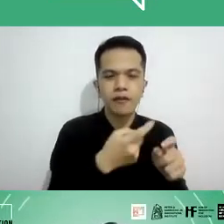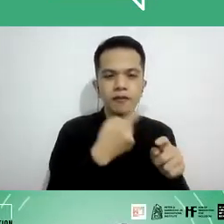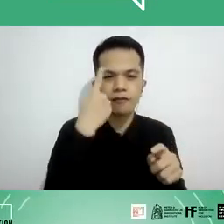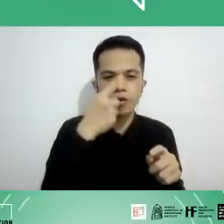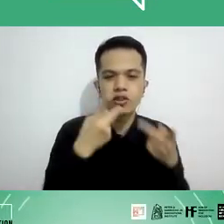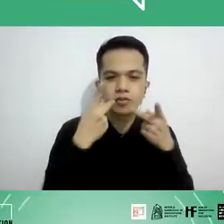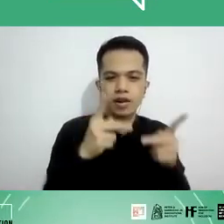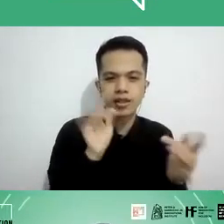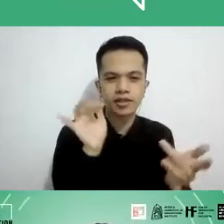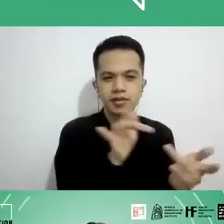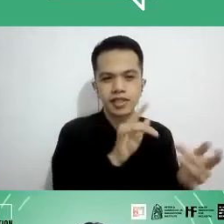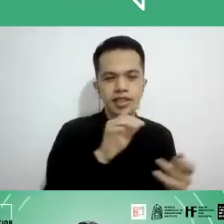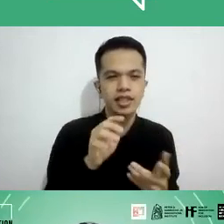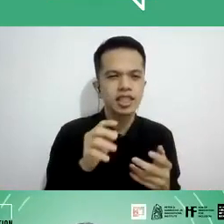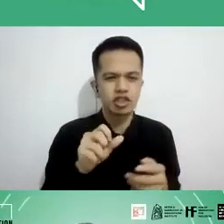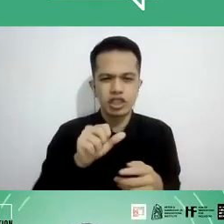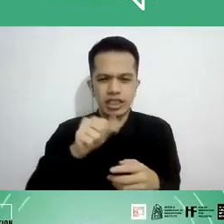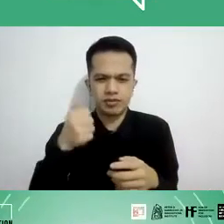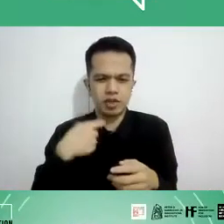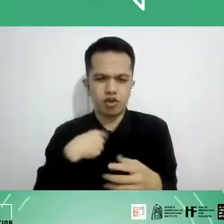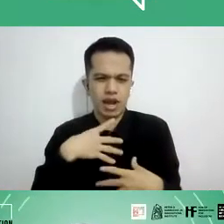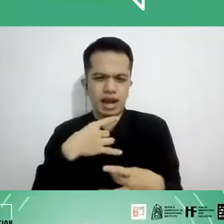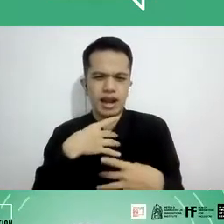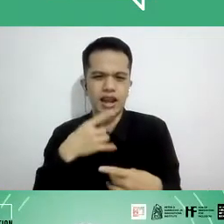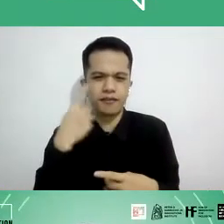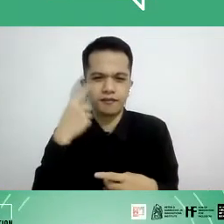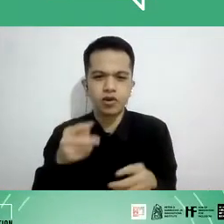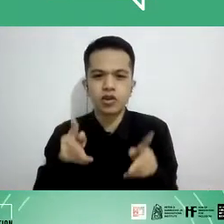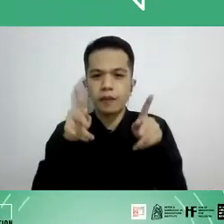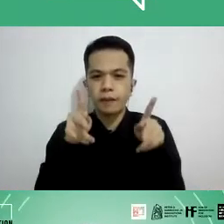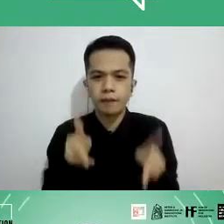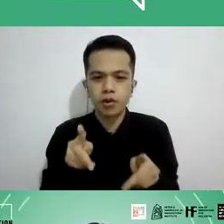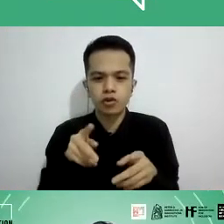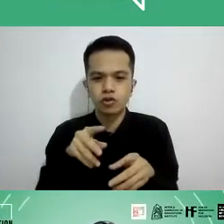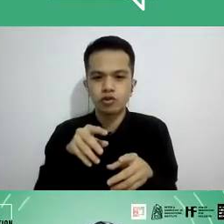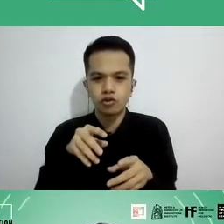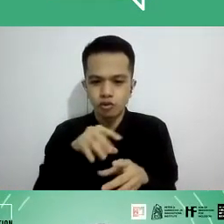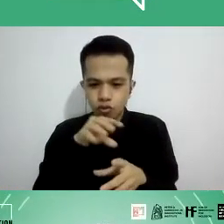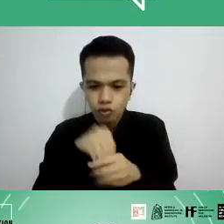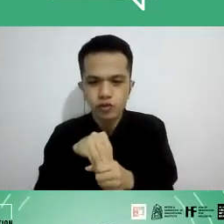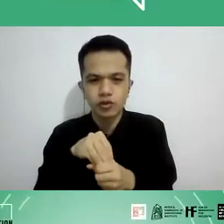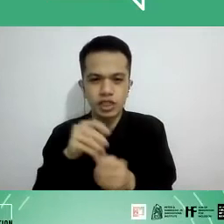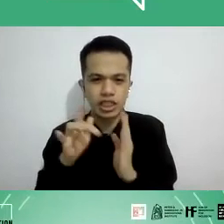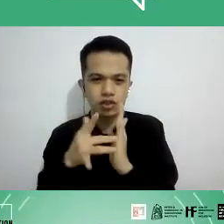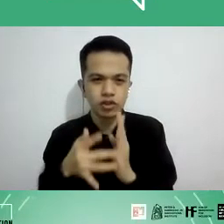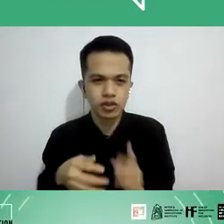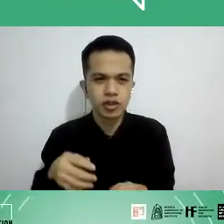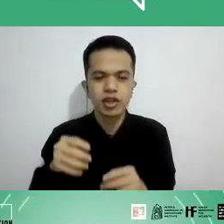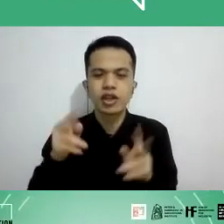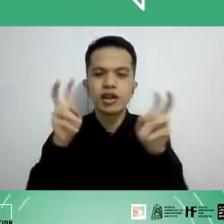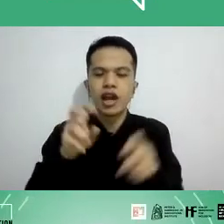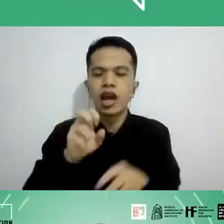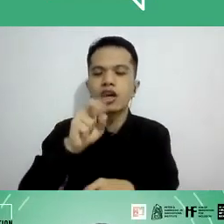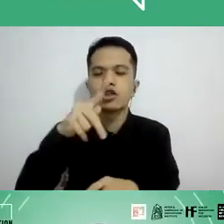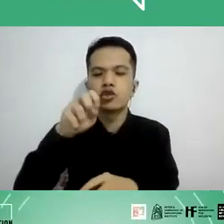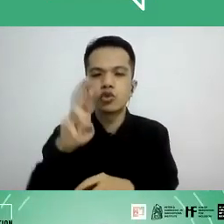Okay, next concept, and this is what I like as an example of a human-centric application of the technology, is a concept of super blocks.